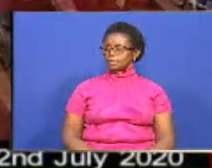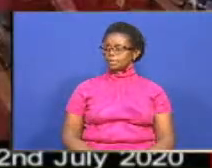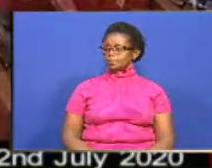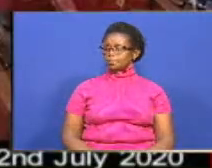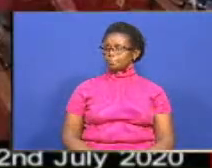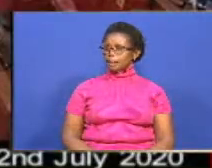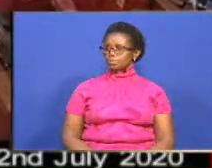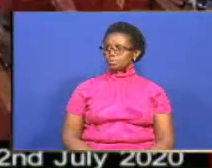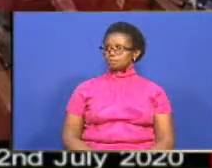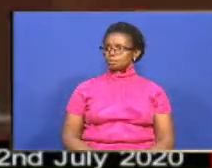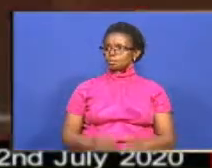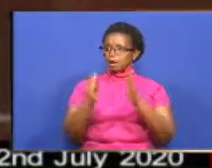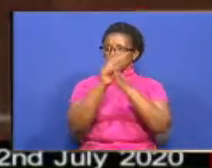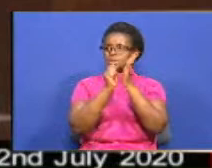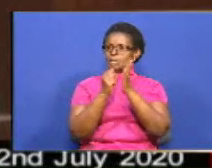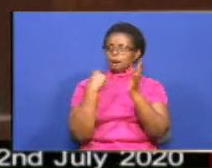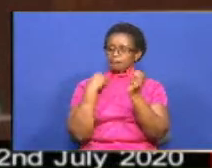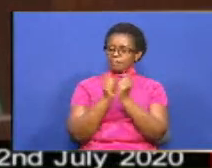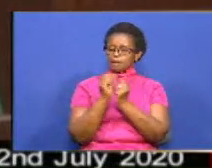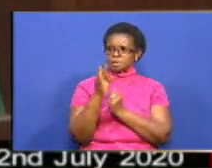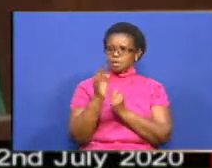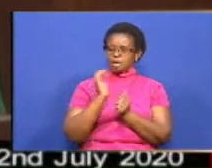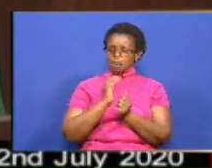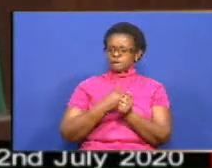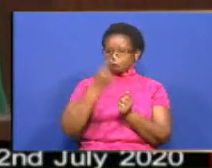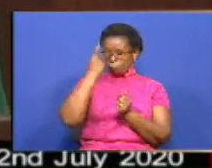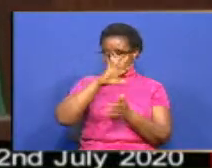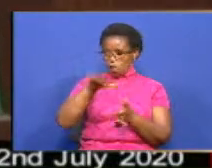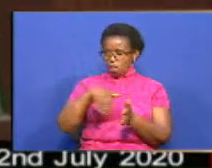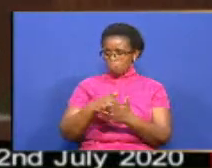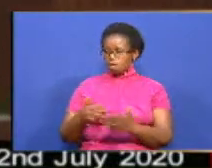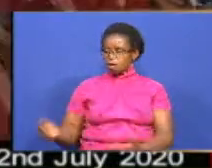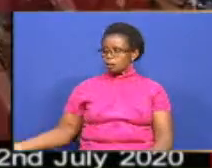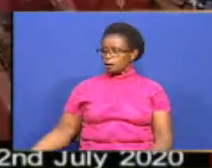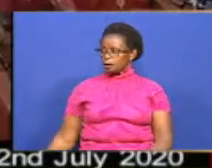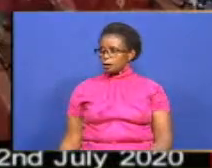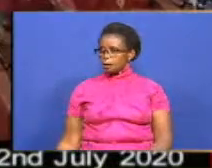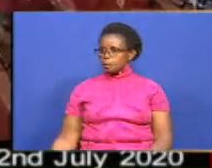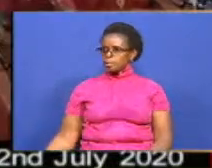Order number 13, Committee of the Whole House.